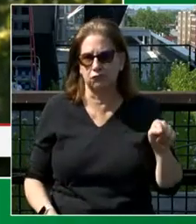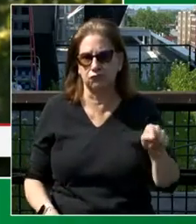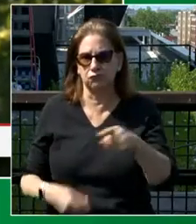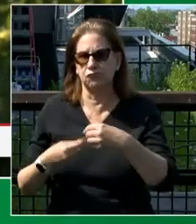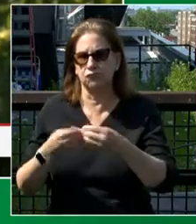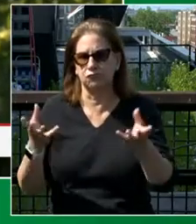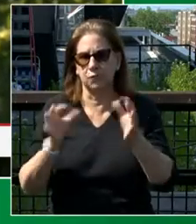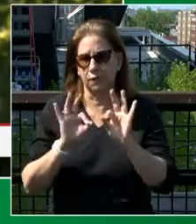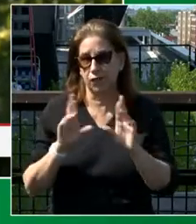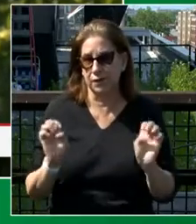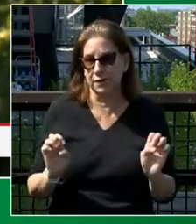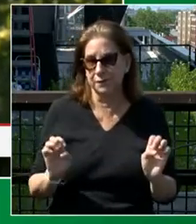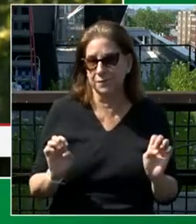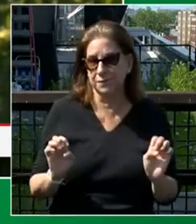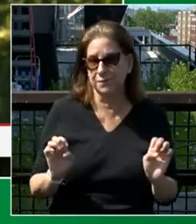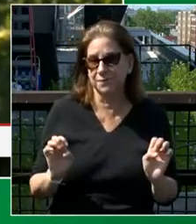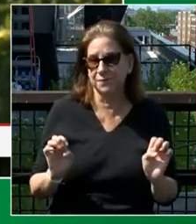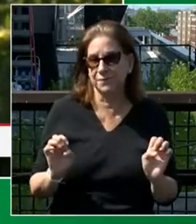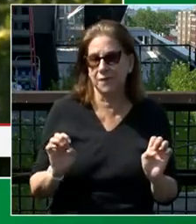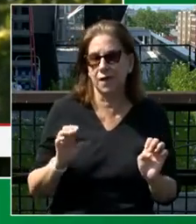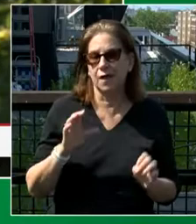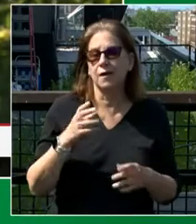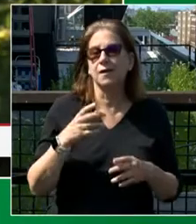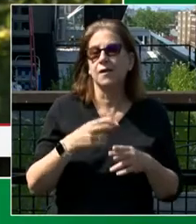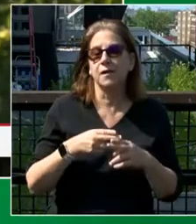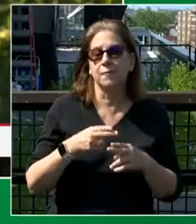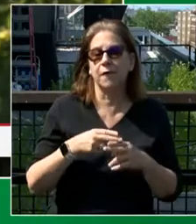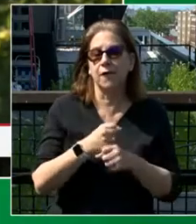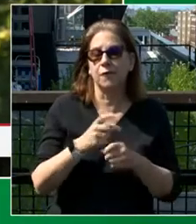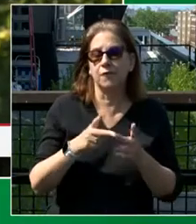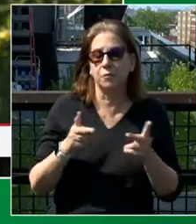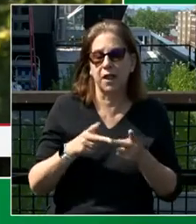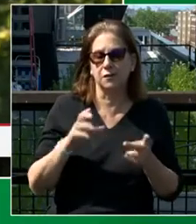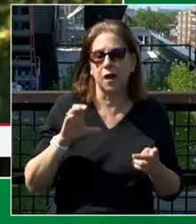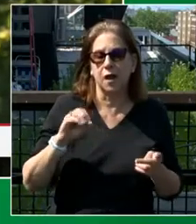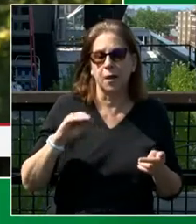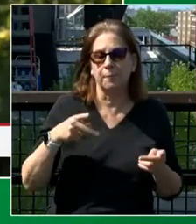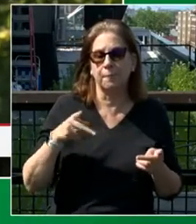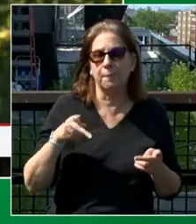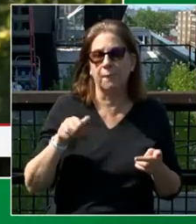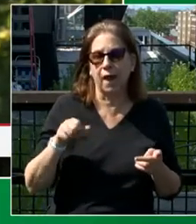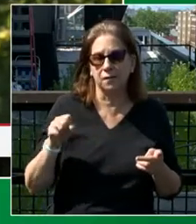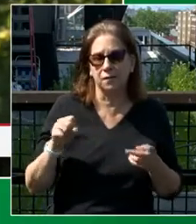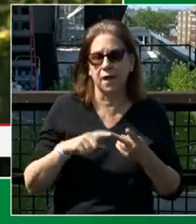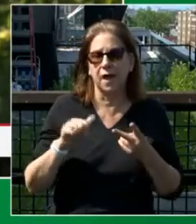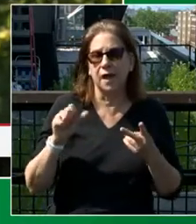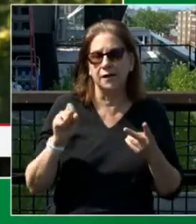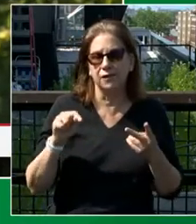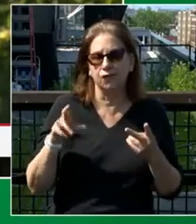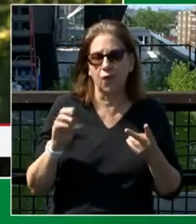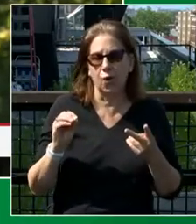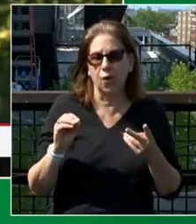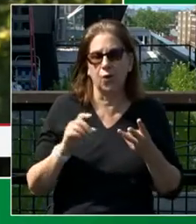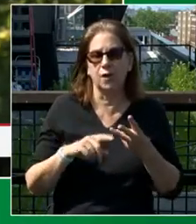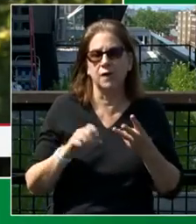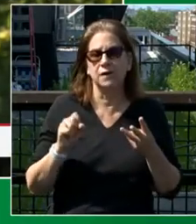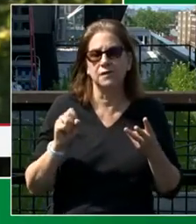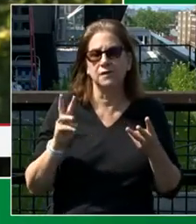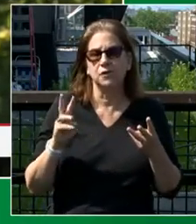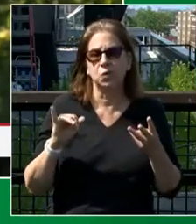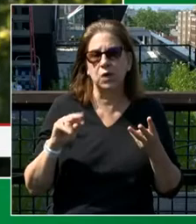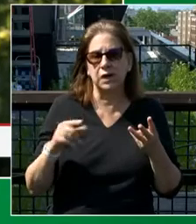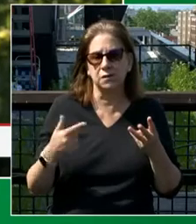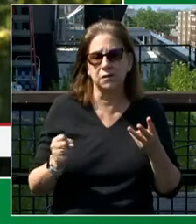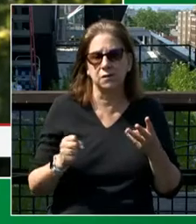Compass Coffee, Teaism, Astro Donuts, Swings Coffee, Zeke's, Shays